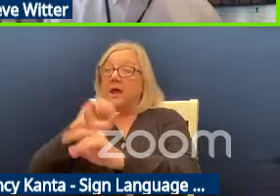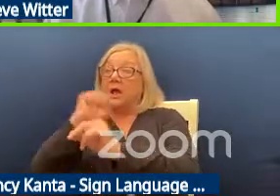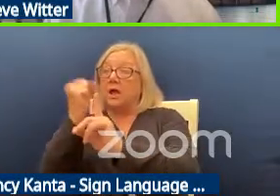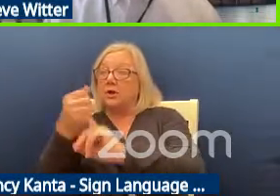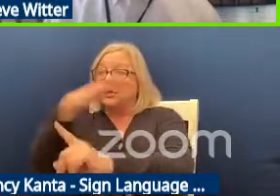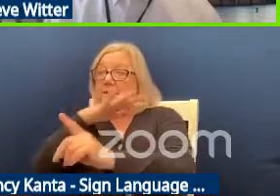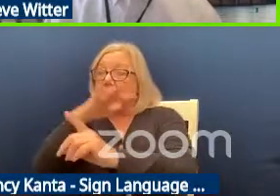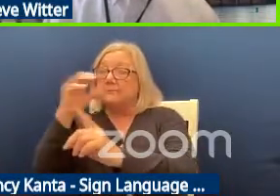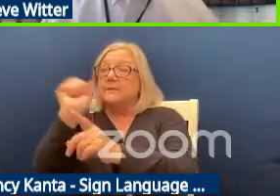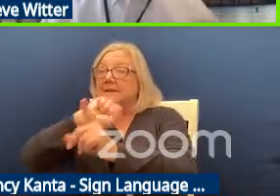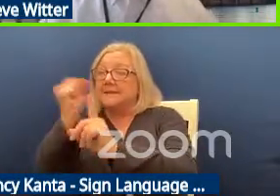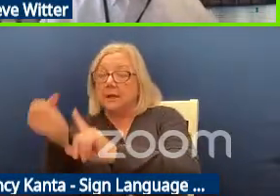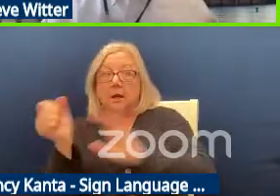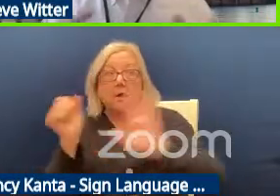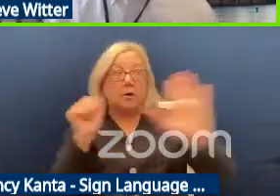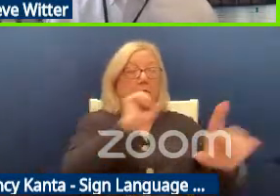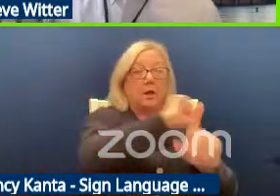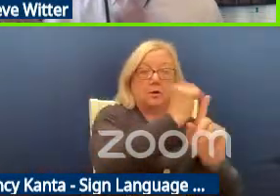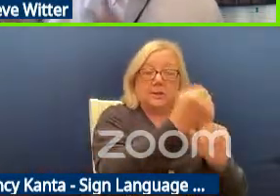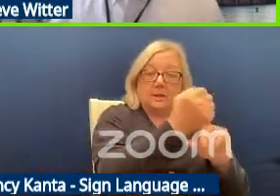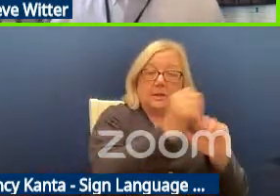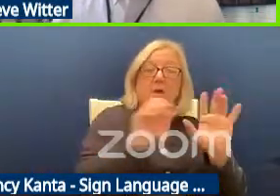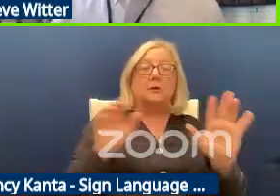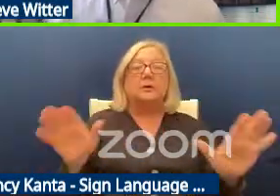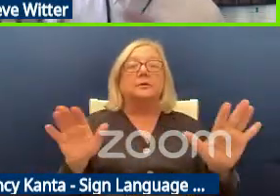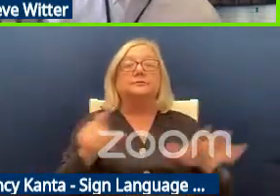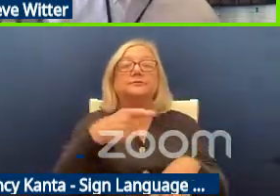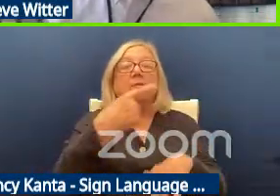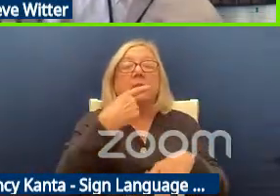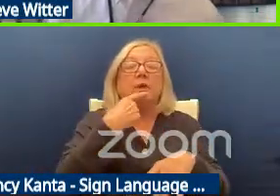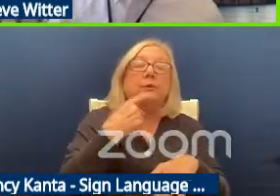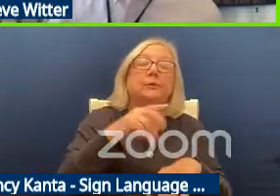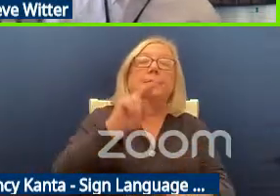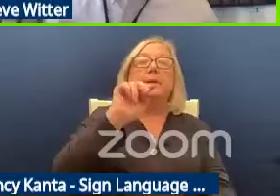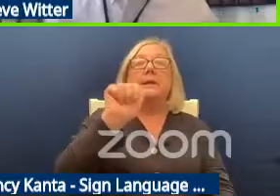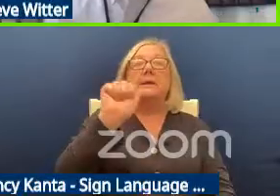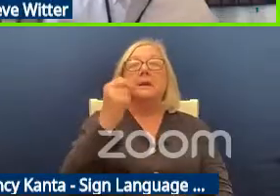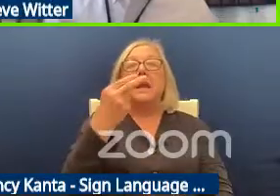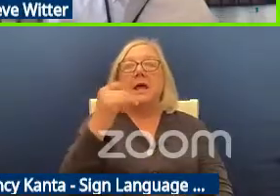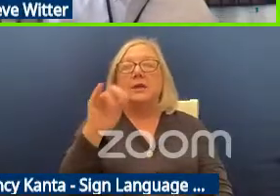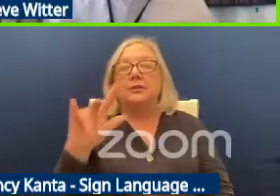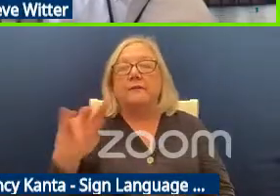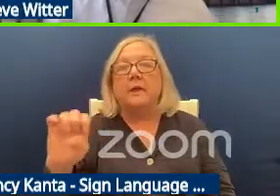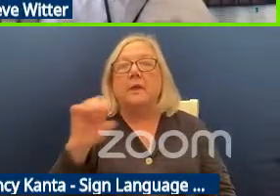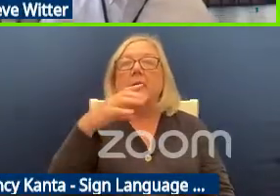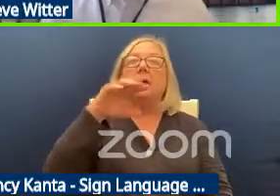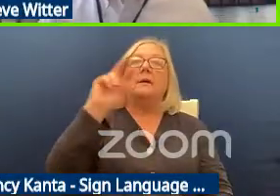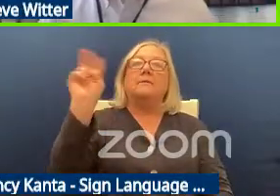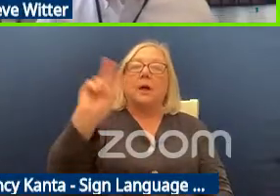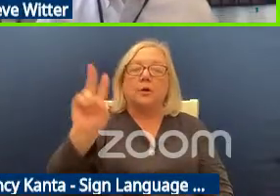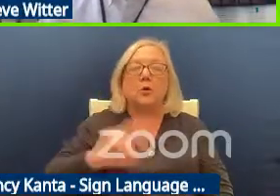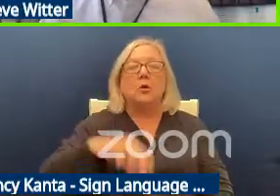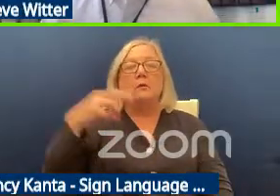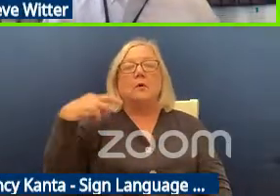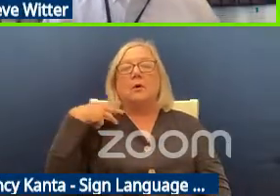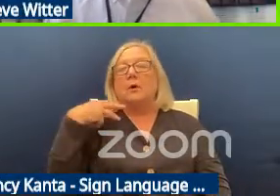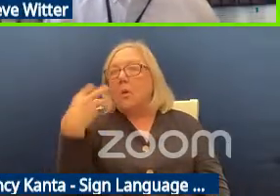the STOPS model in Orlando and Nashville and Vancouver, Washington, and South